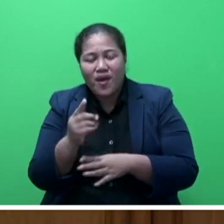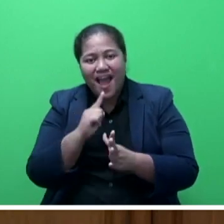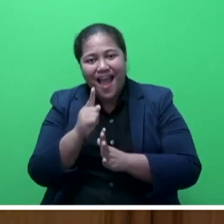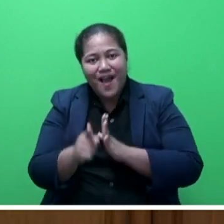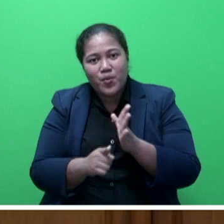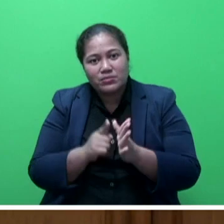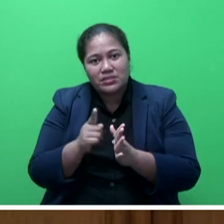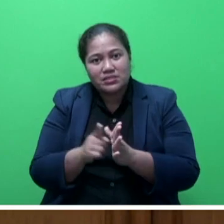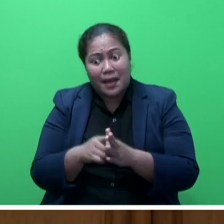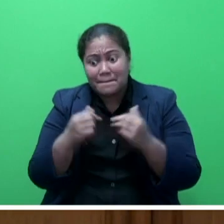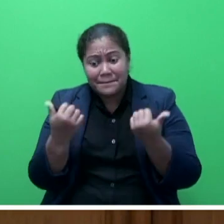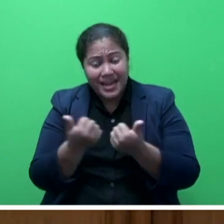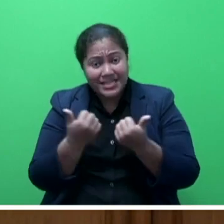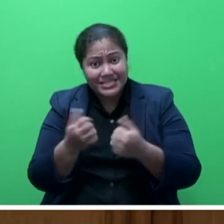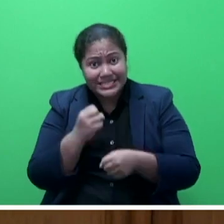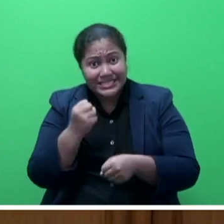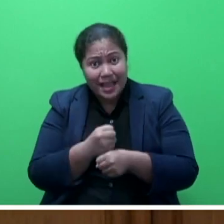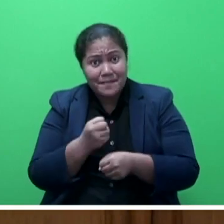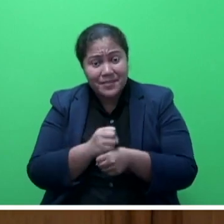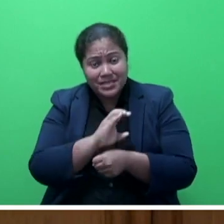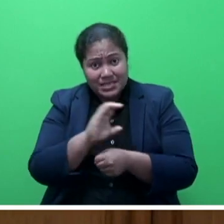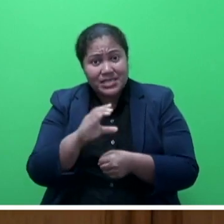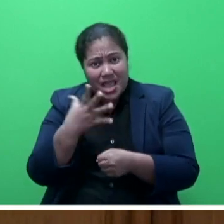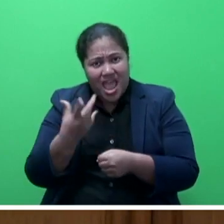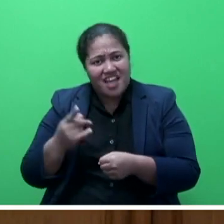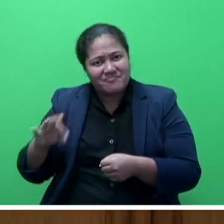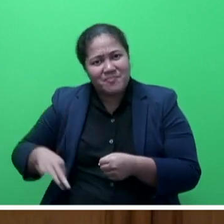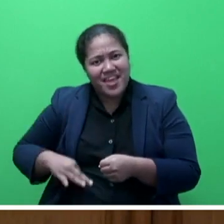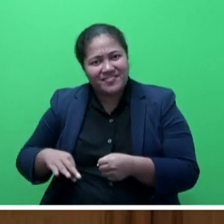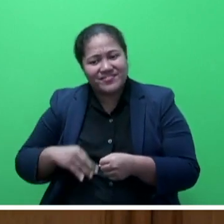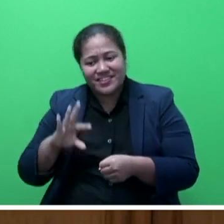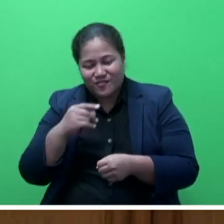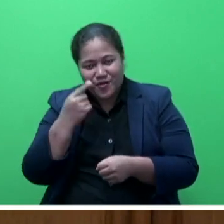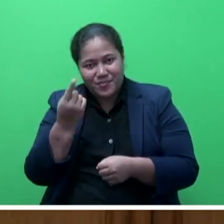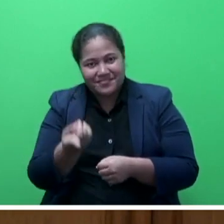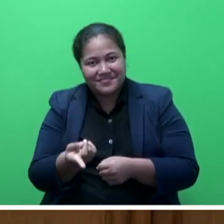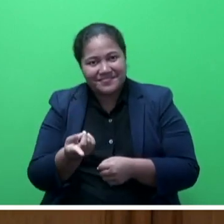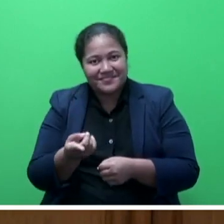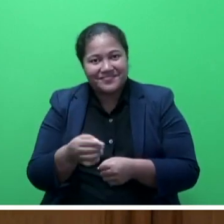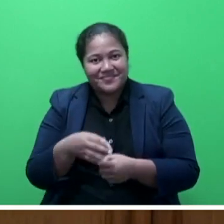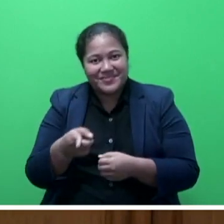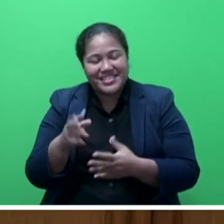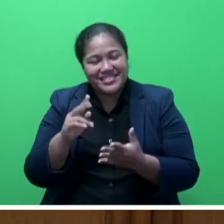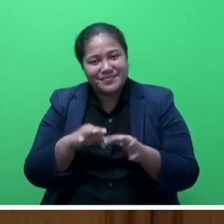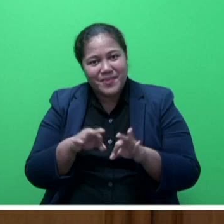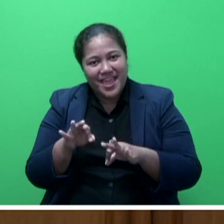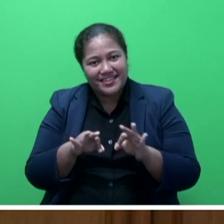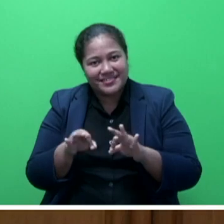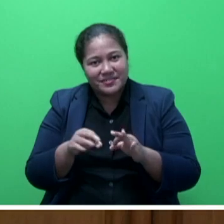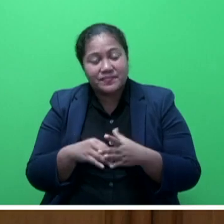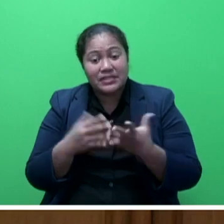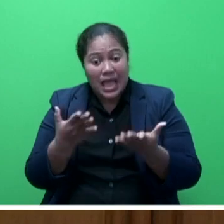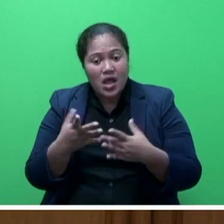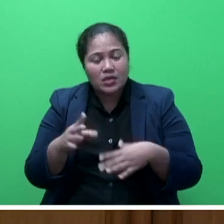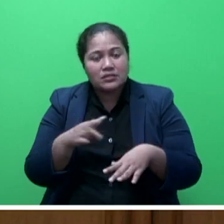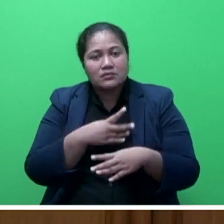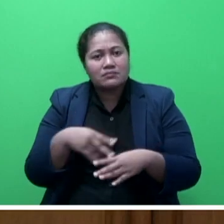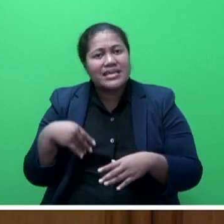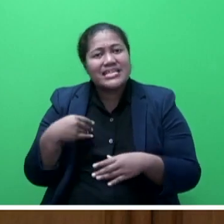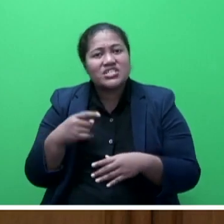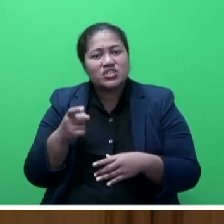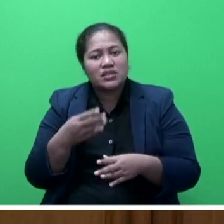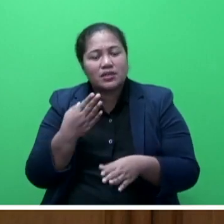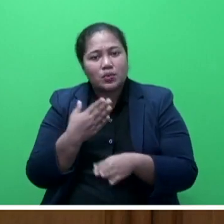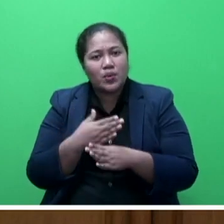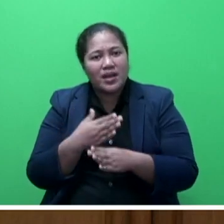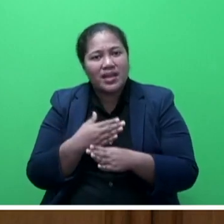companies are now benefiting from this quick turnaround time. The Ministry is working on issuing